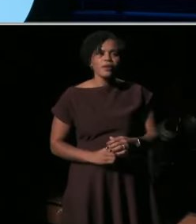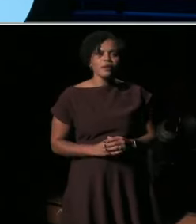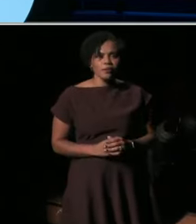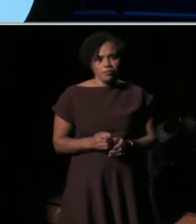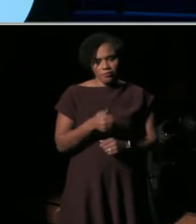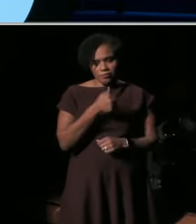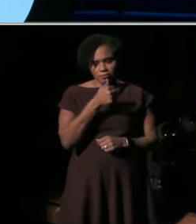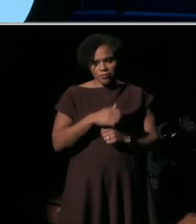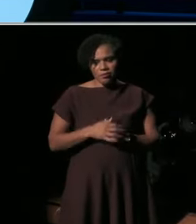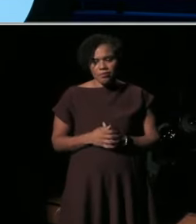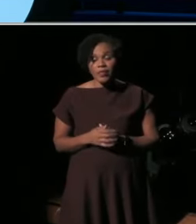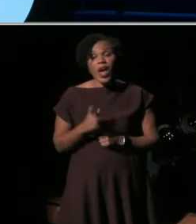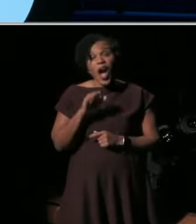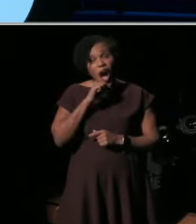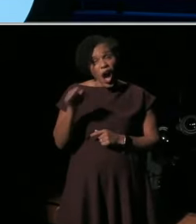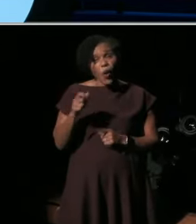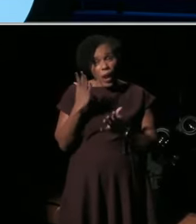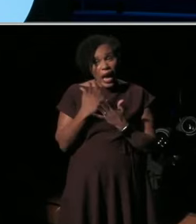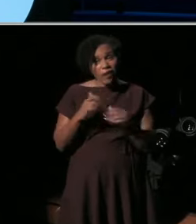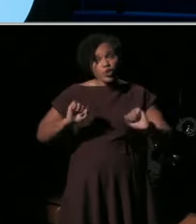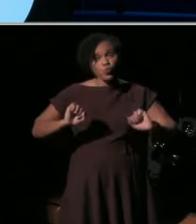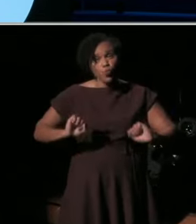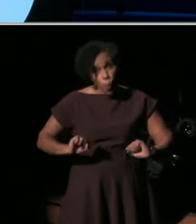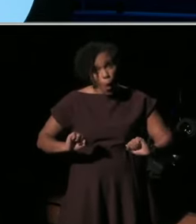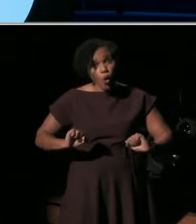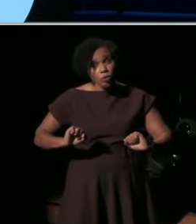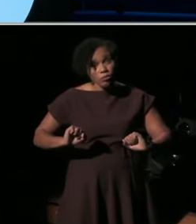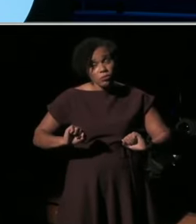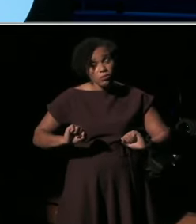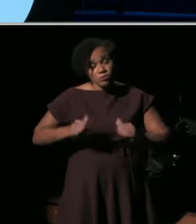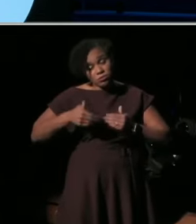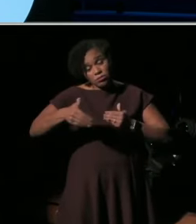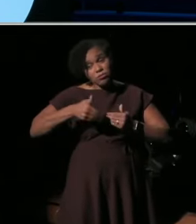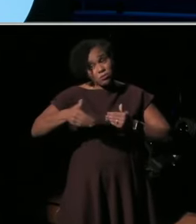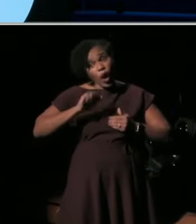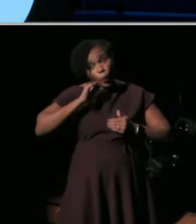be squatting at some point.